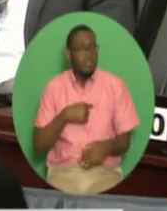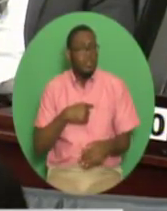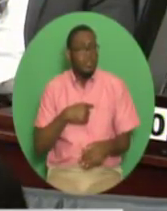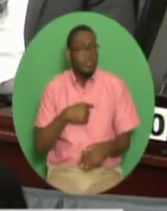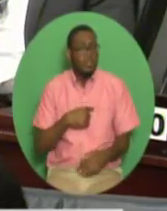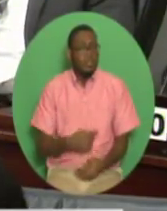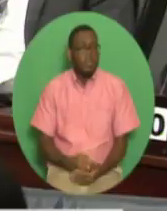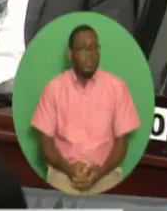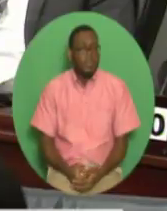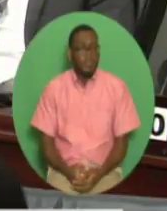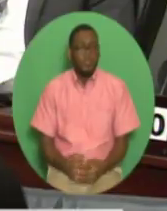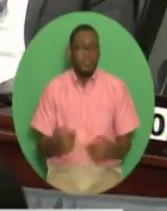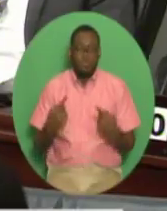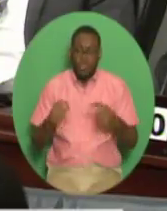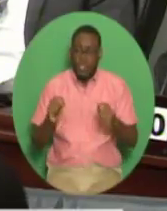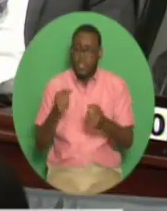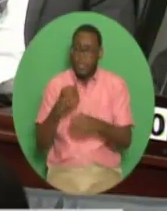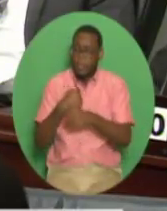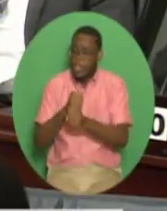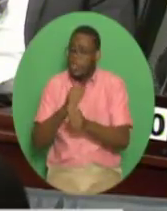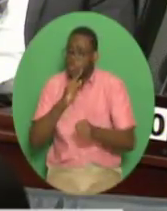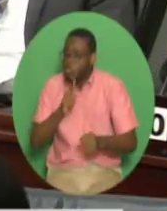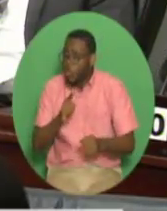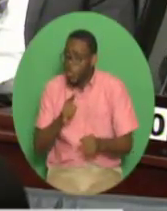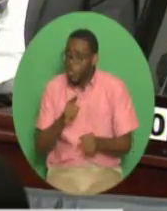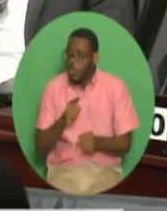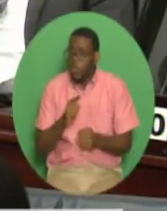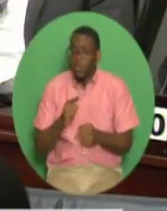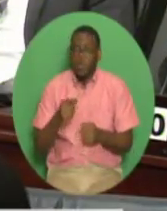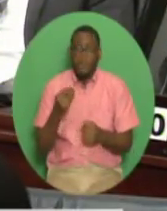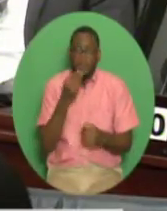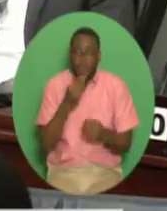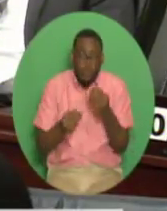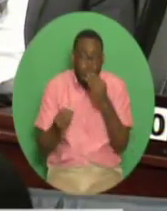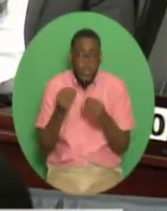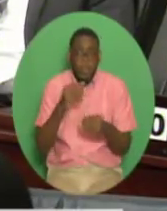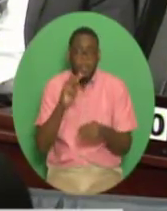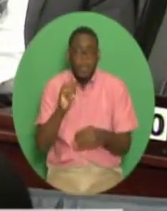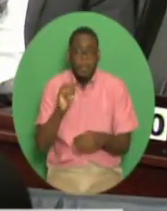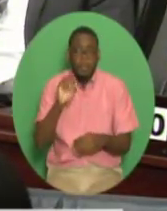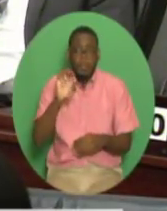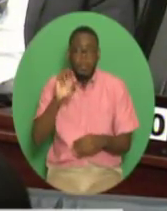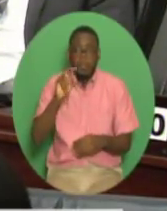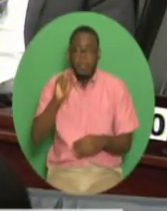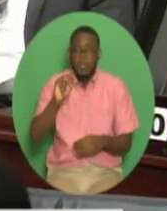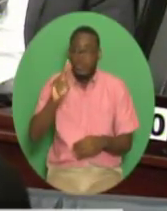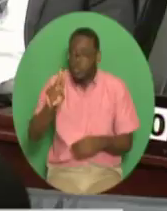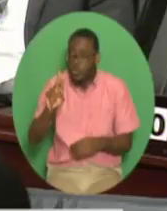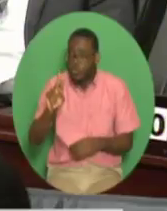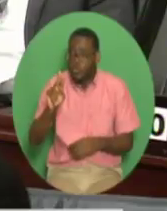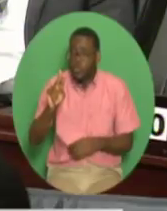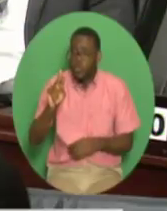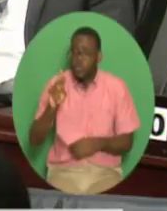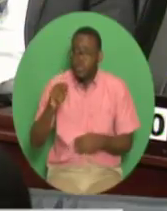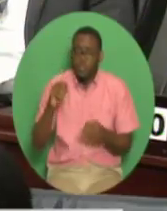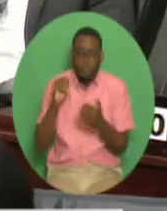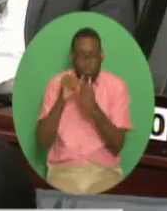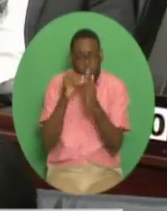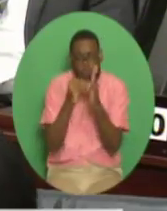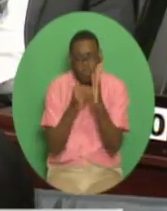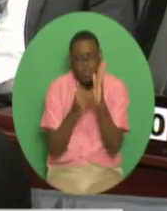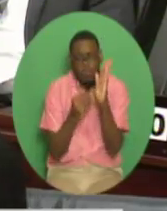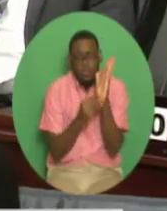to ensure that the menu that have been derived